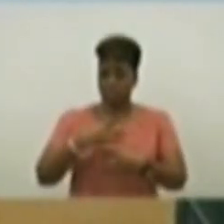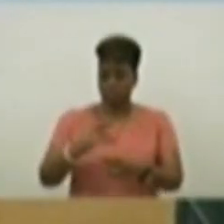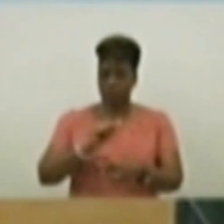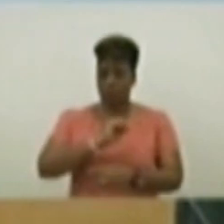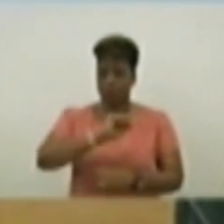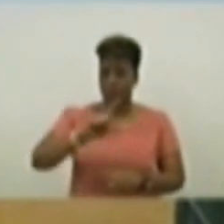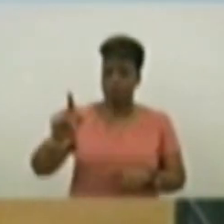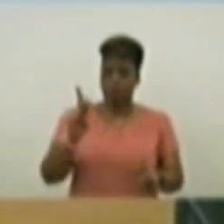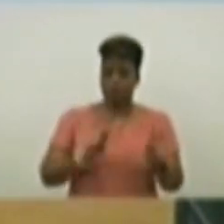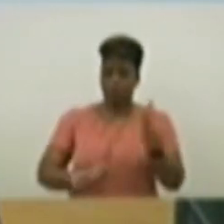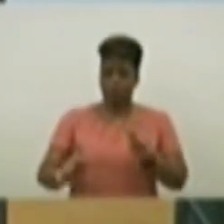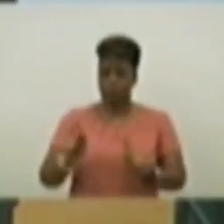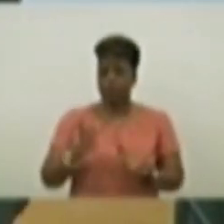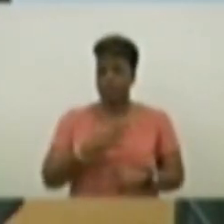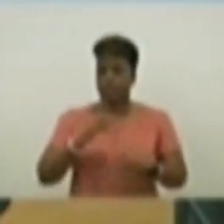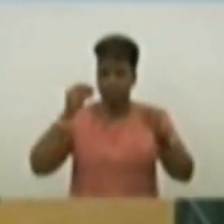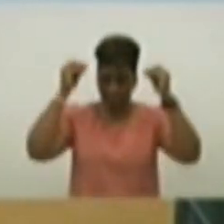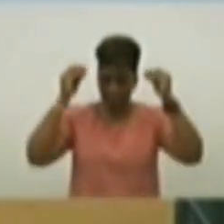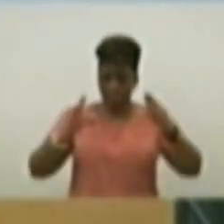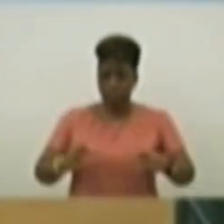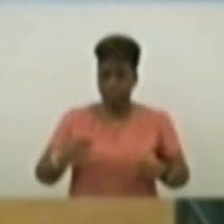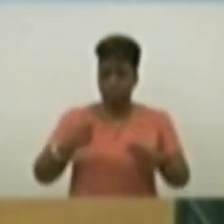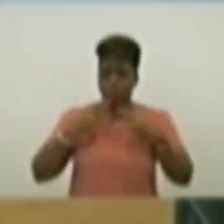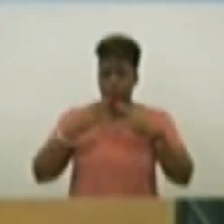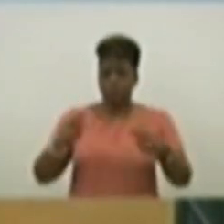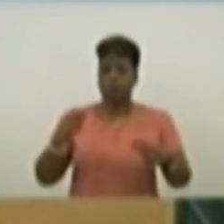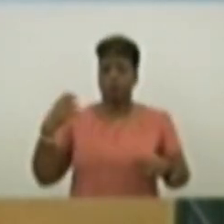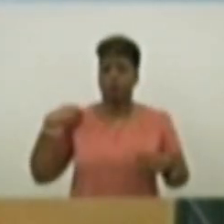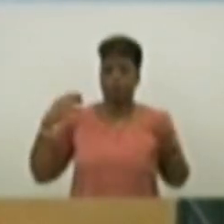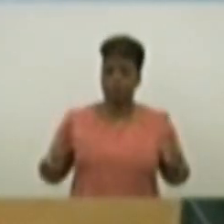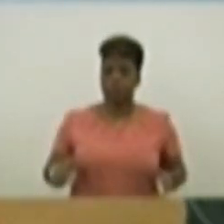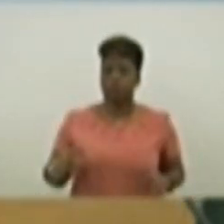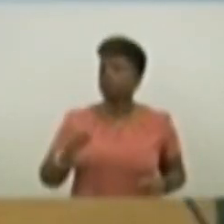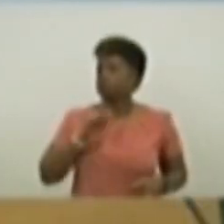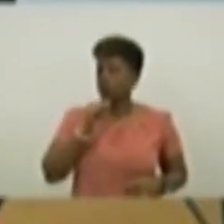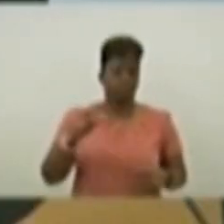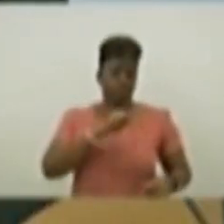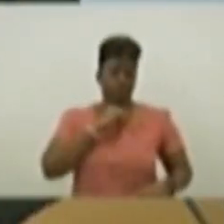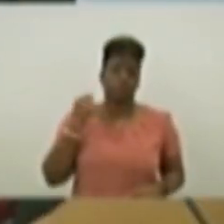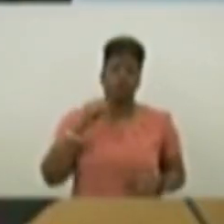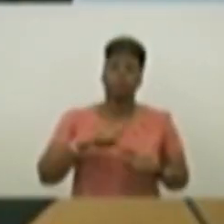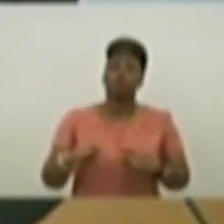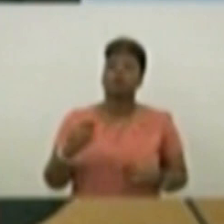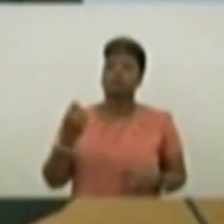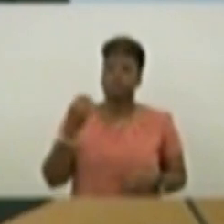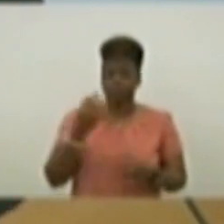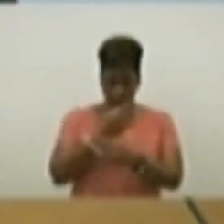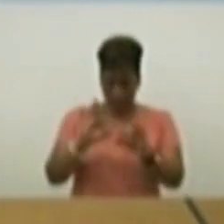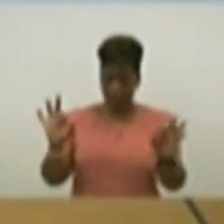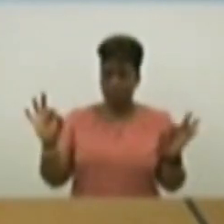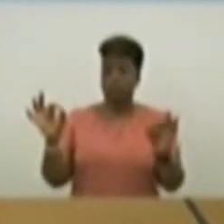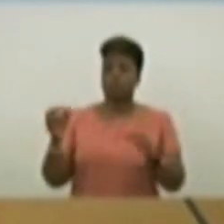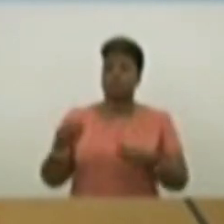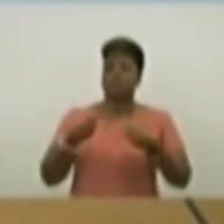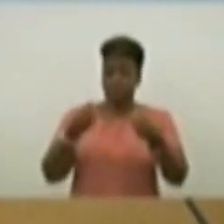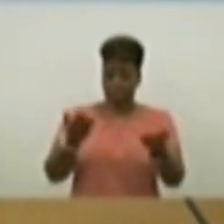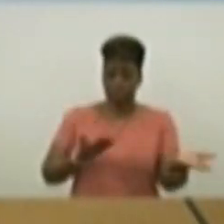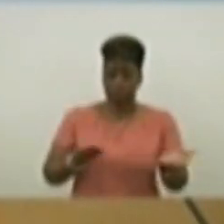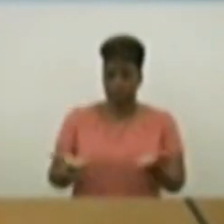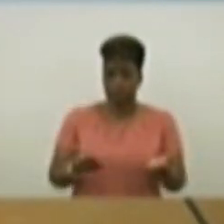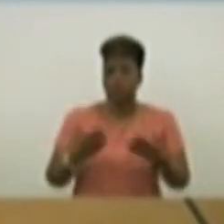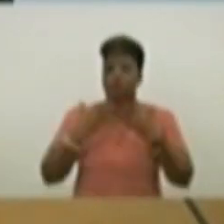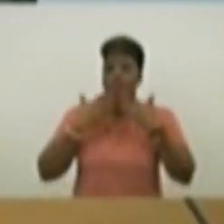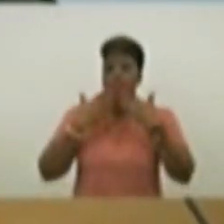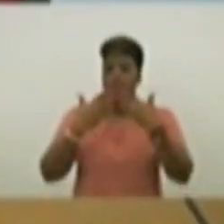andrew lewis in his budget debate presentation in the upper house senator lewis suggested that the figures presented by the ministry of finance